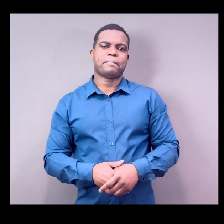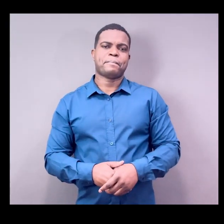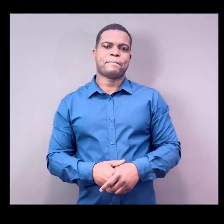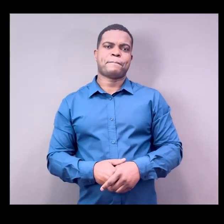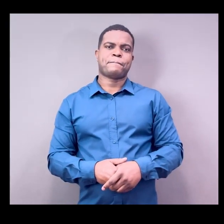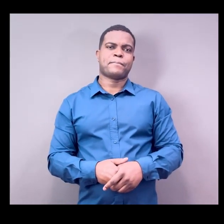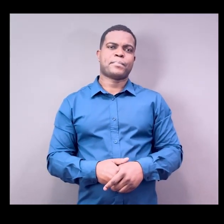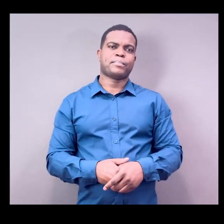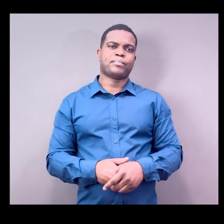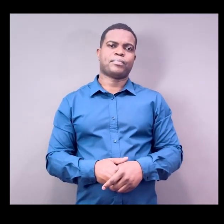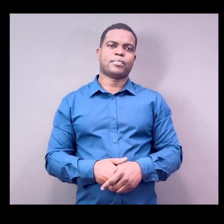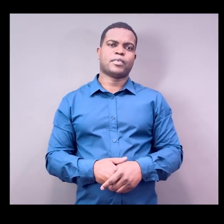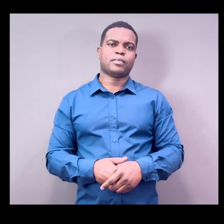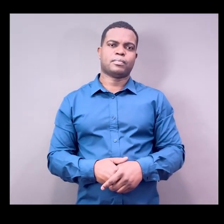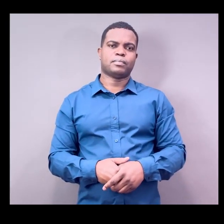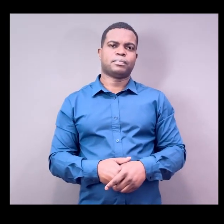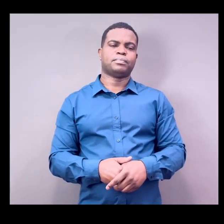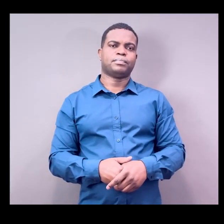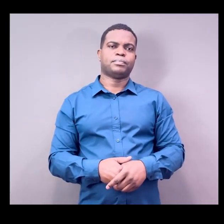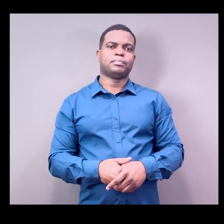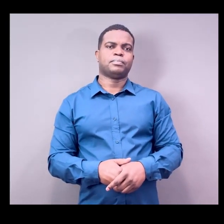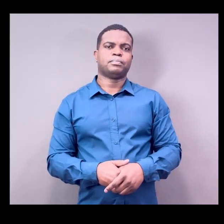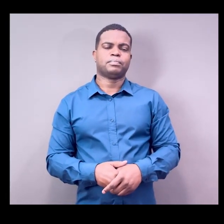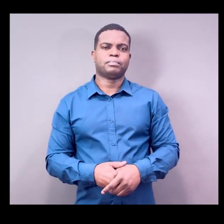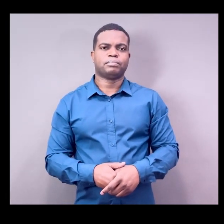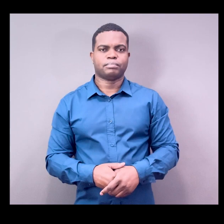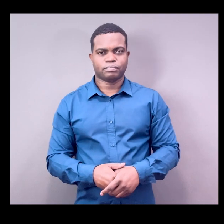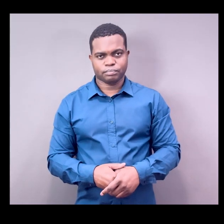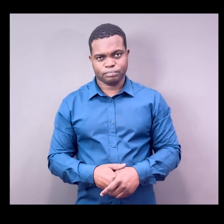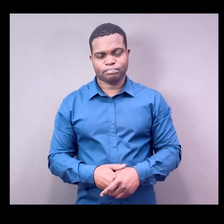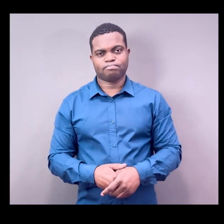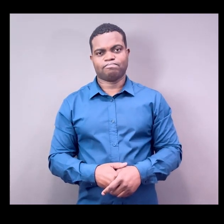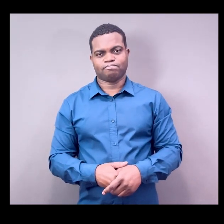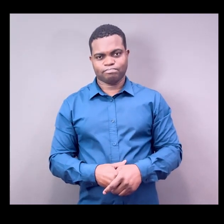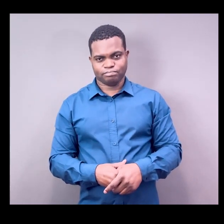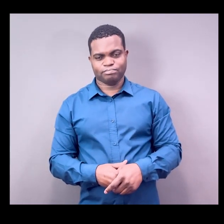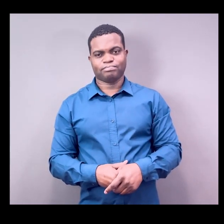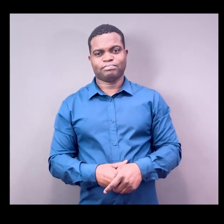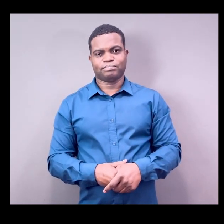mechanism to address these conflicts and disagreements,